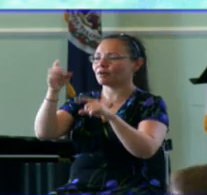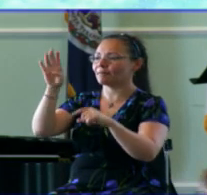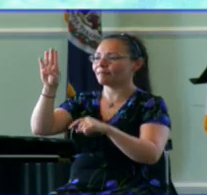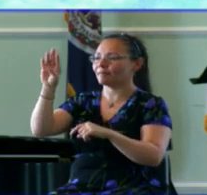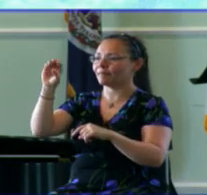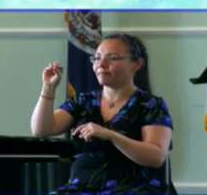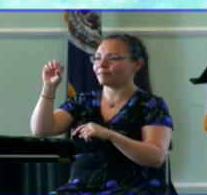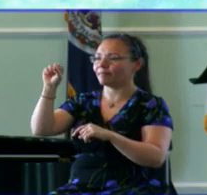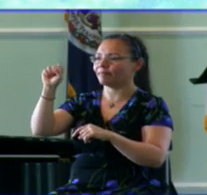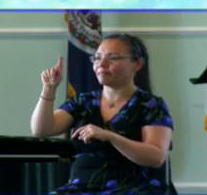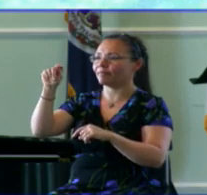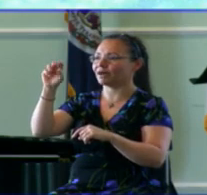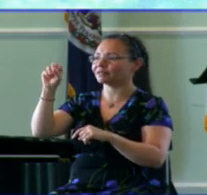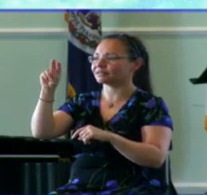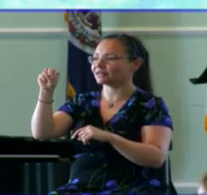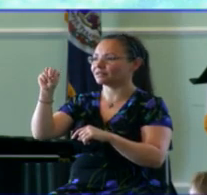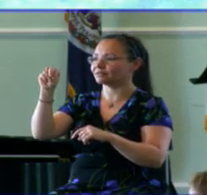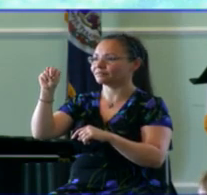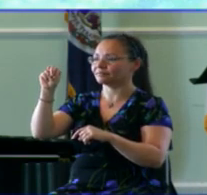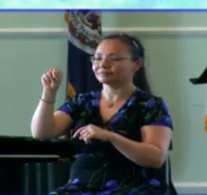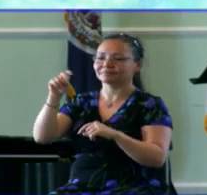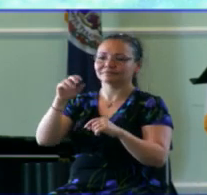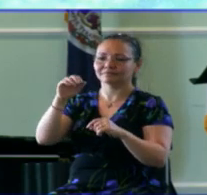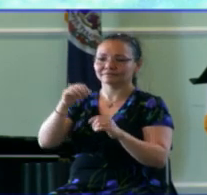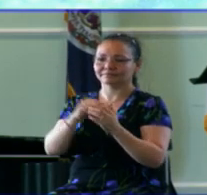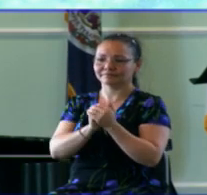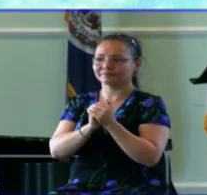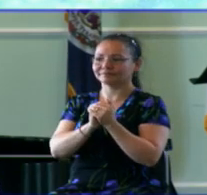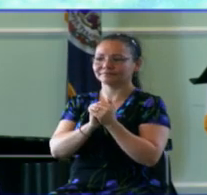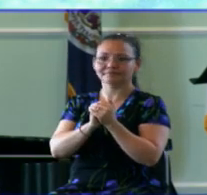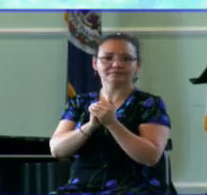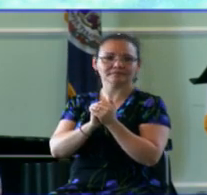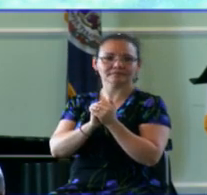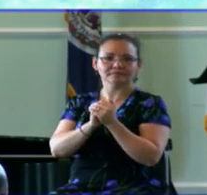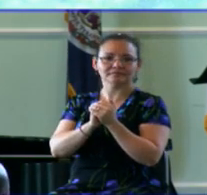right? God bless you. And